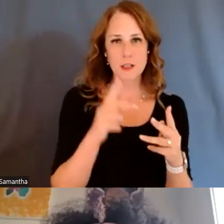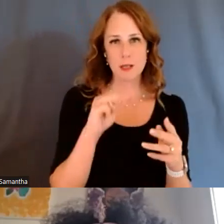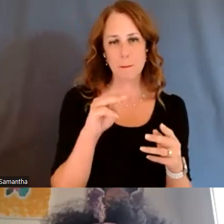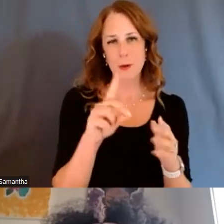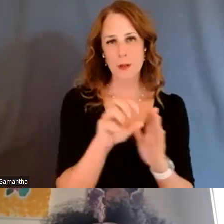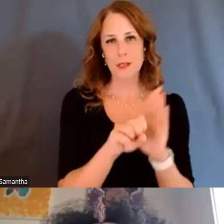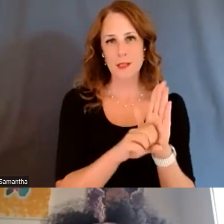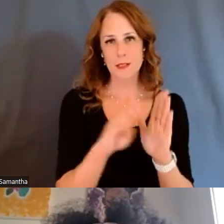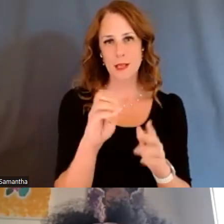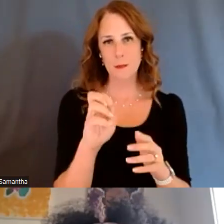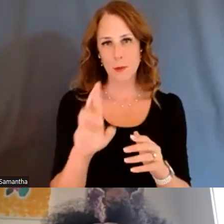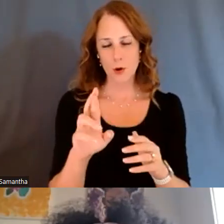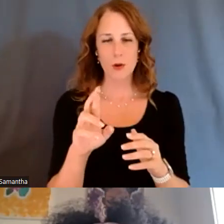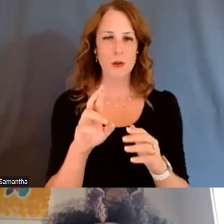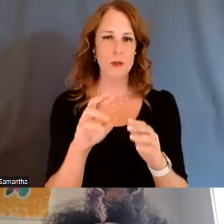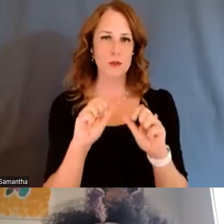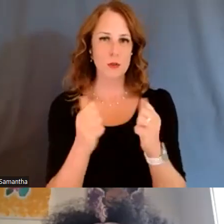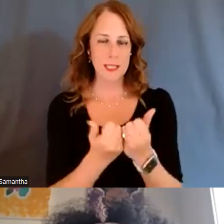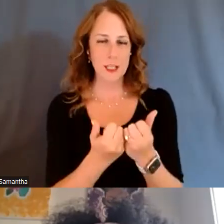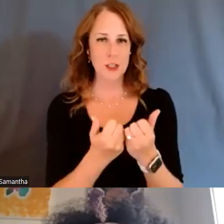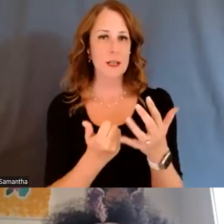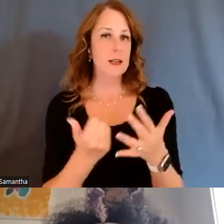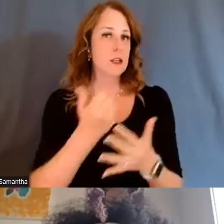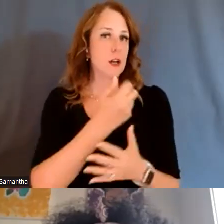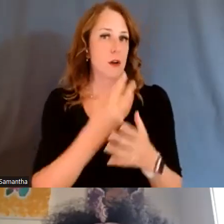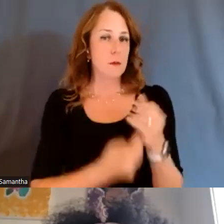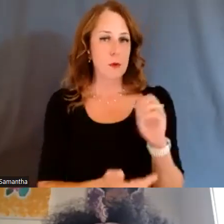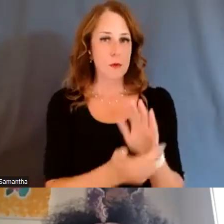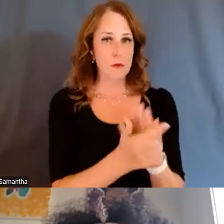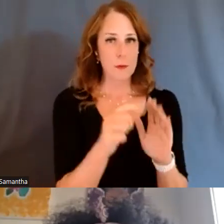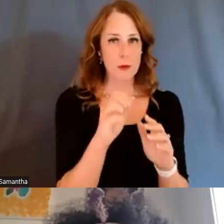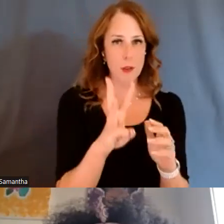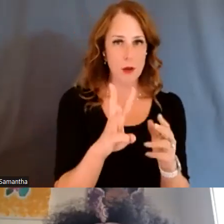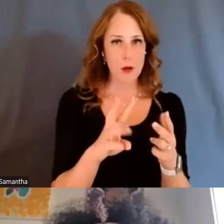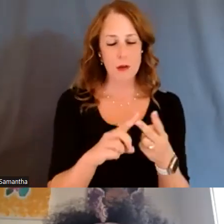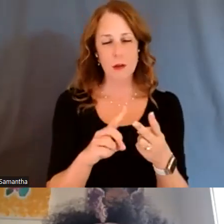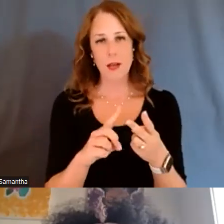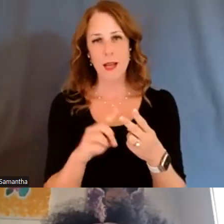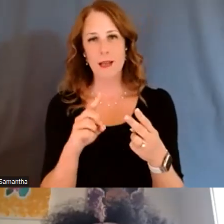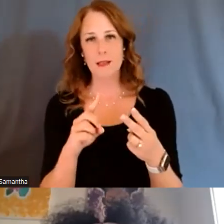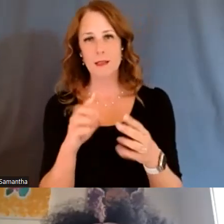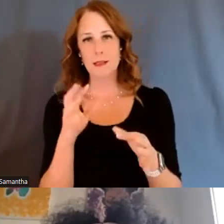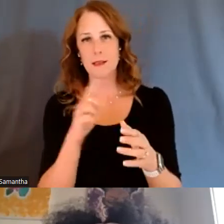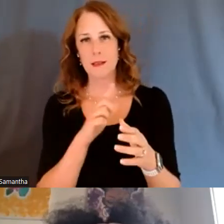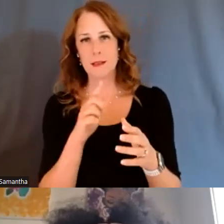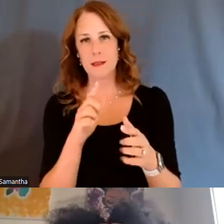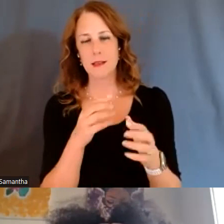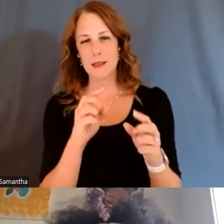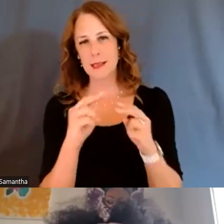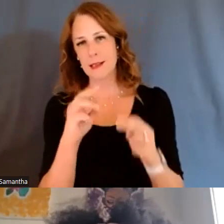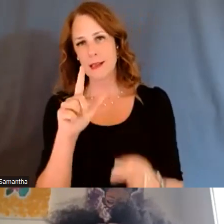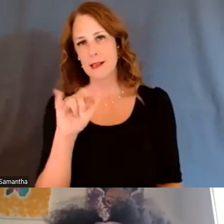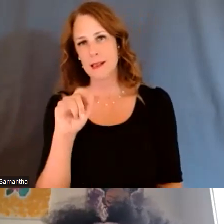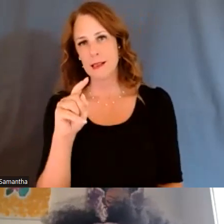Bar Association, including chair of both criminal law and litigation sections. Additionally, she has served on the Maryland